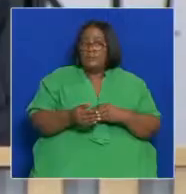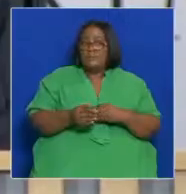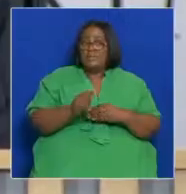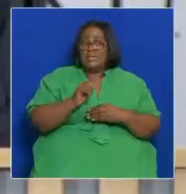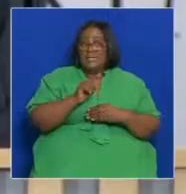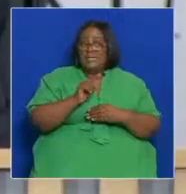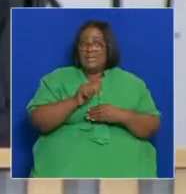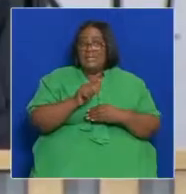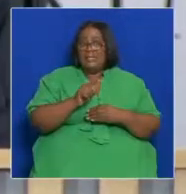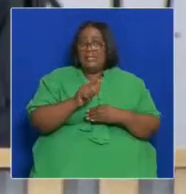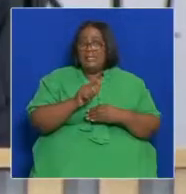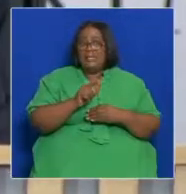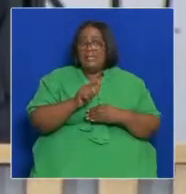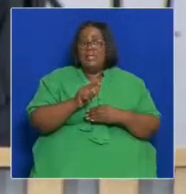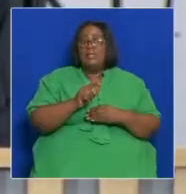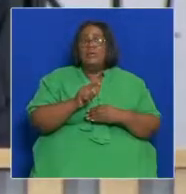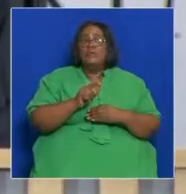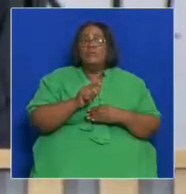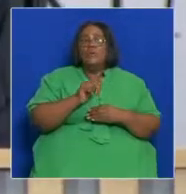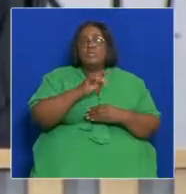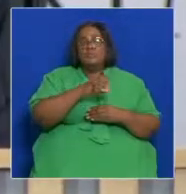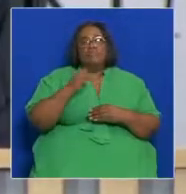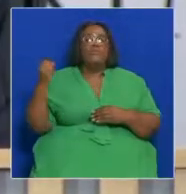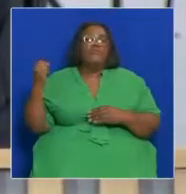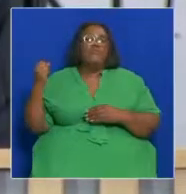from the investigation.